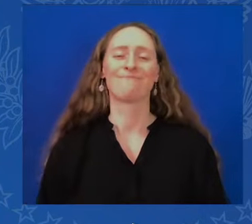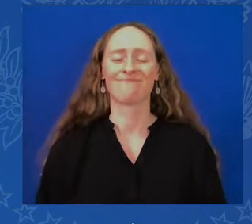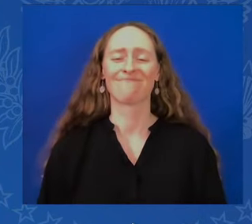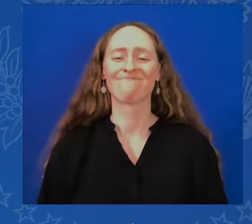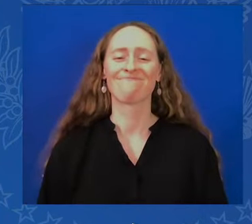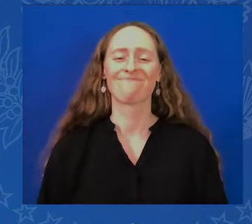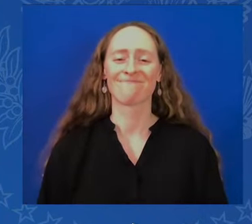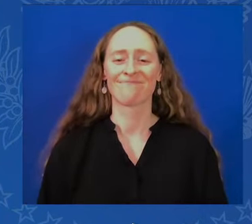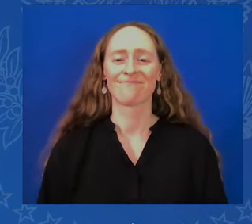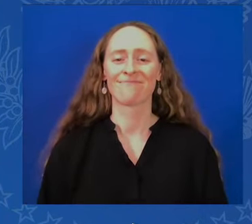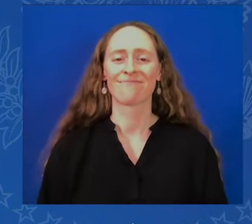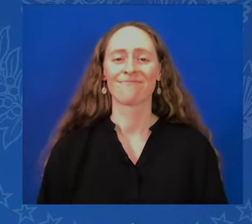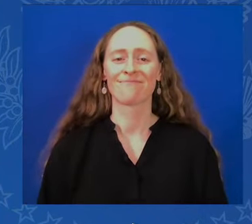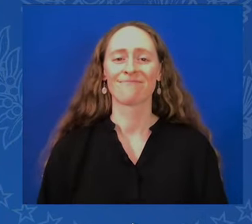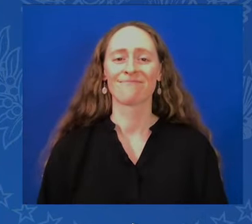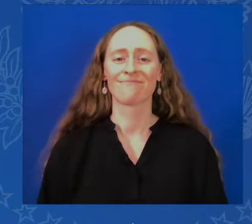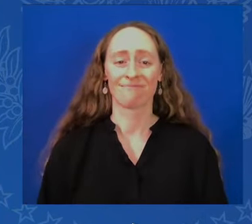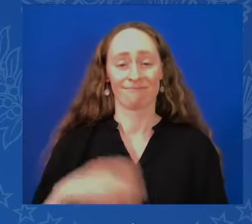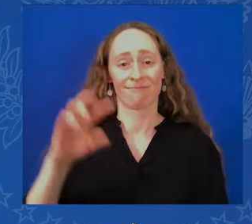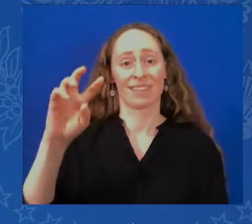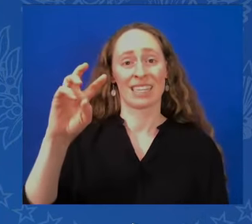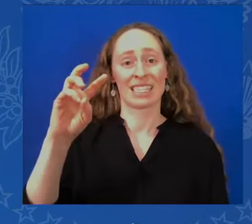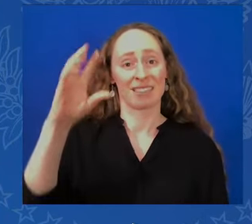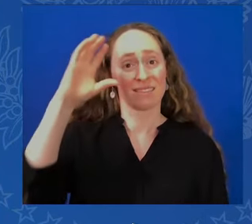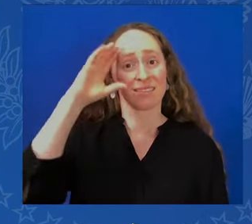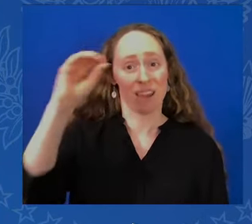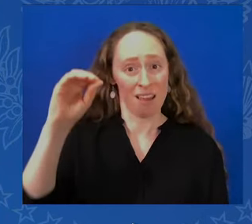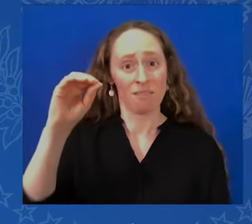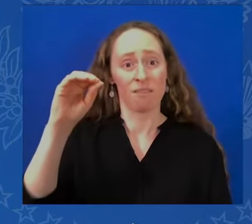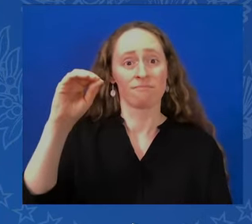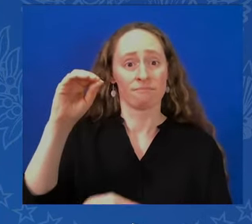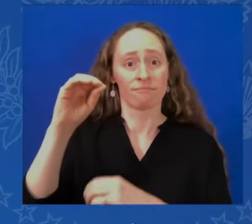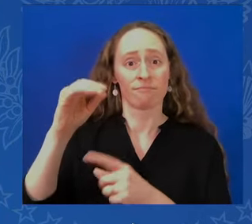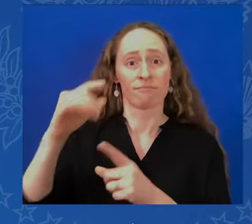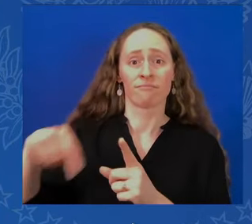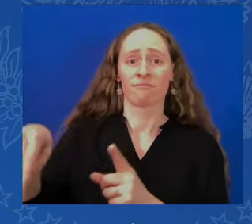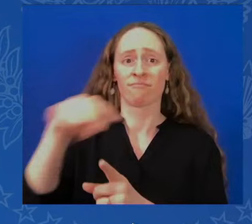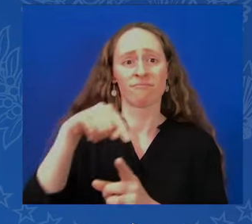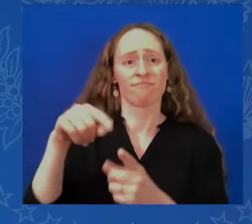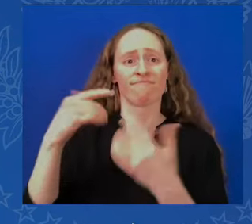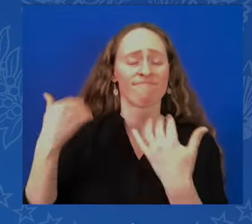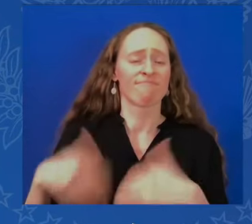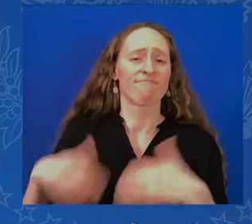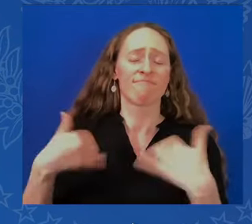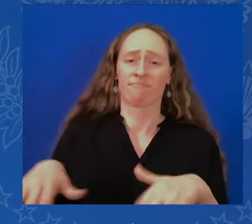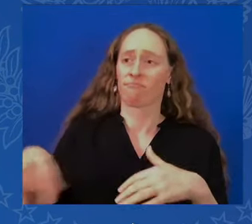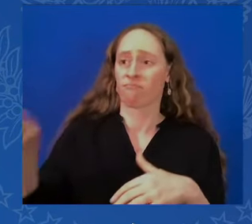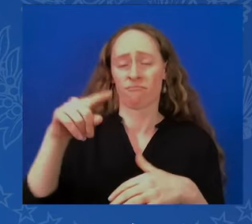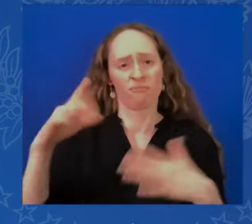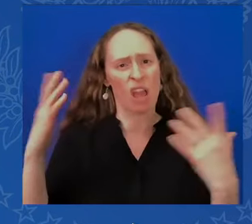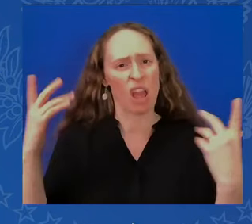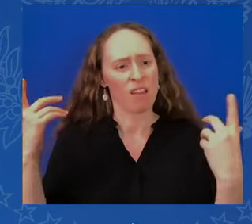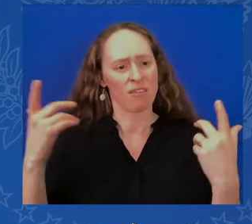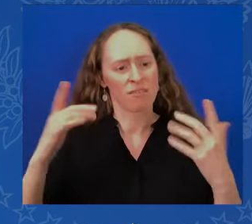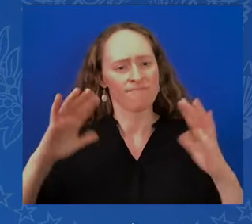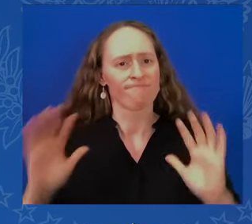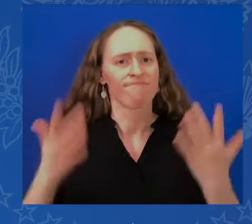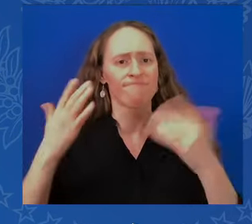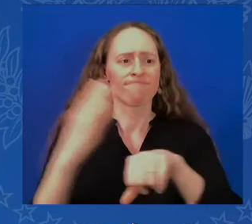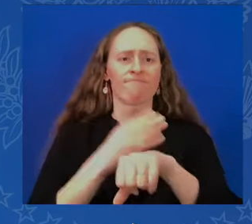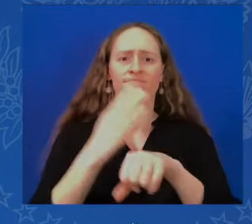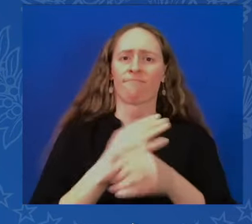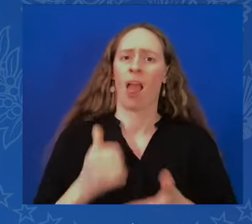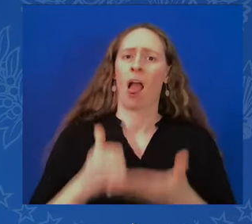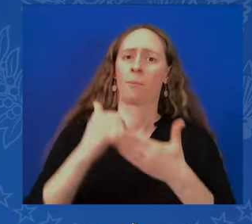keep working hard to recover each of them. And you know, my vow is that we will not rest, as